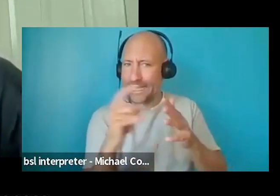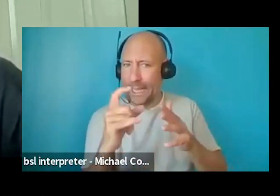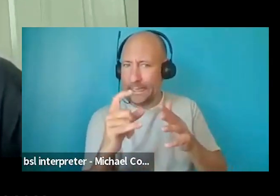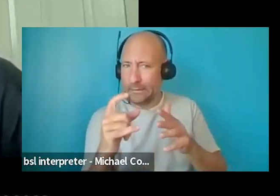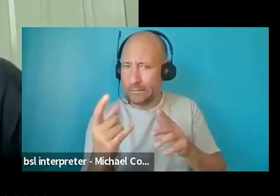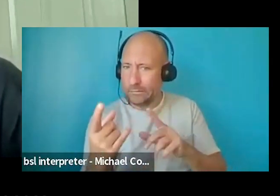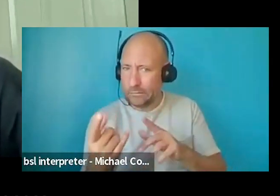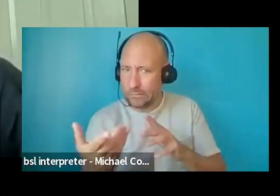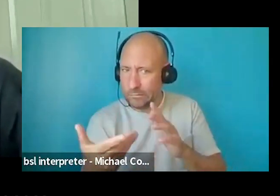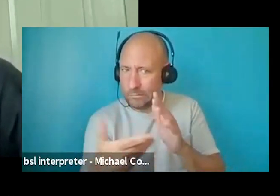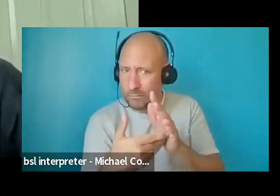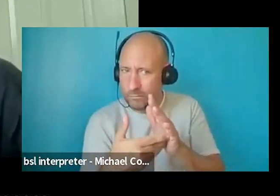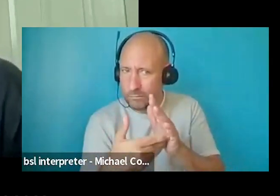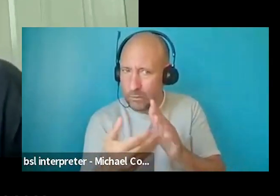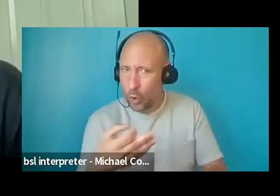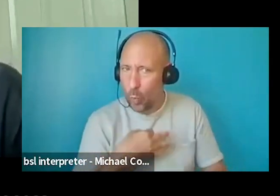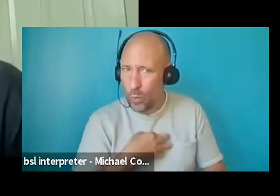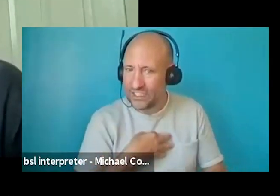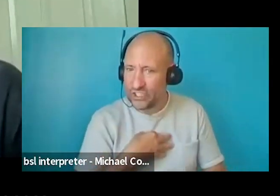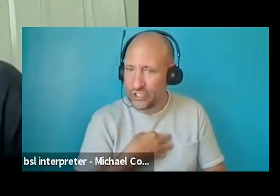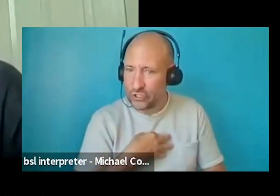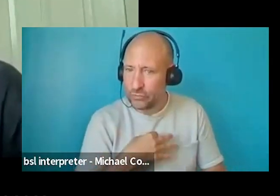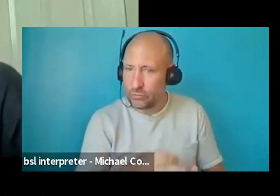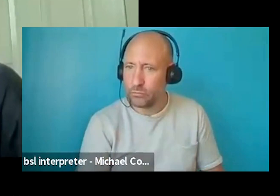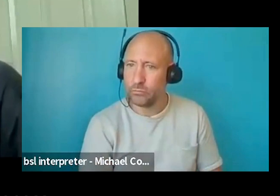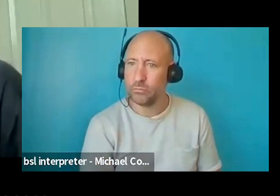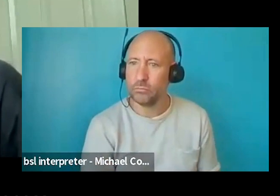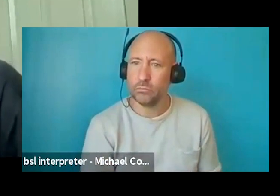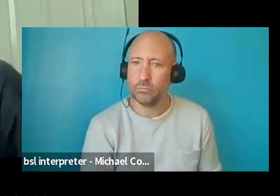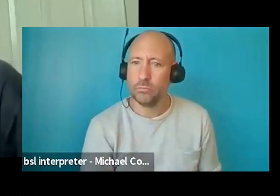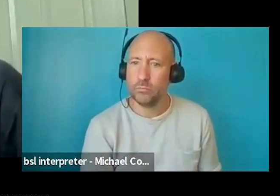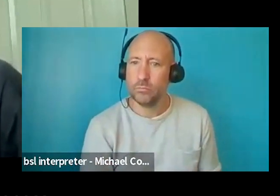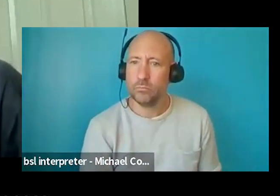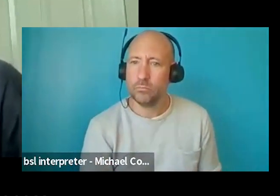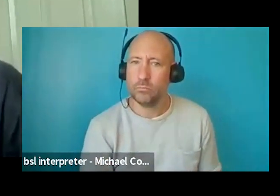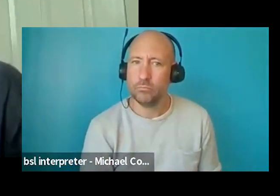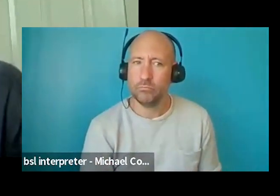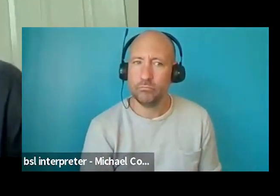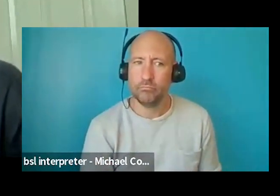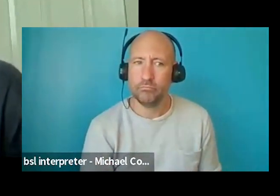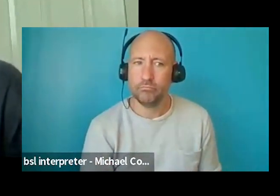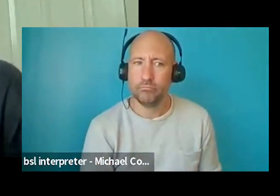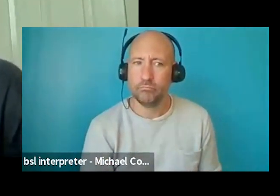questions directly to the application process or design of the project.